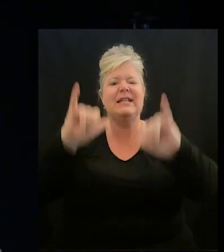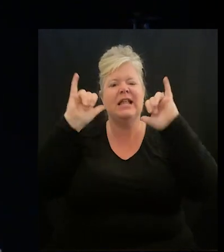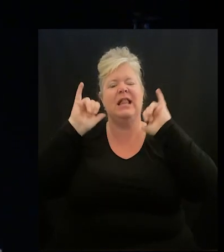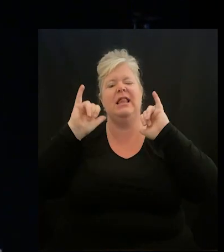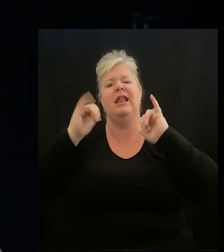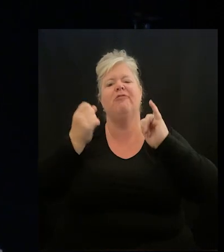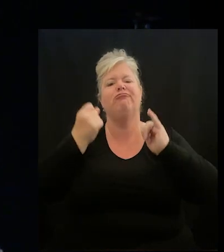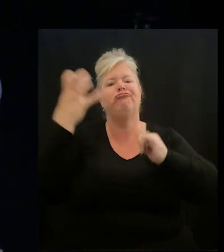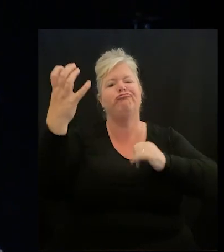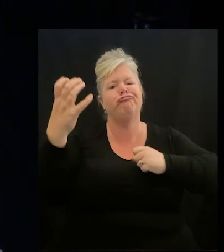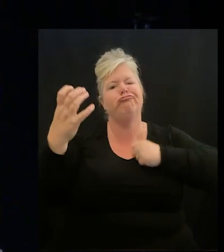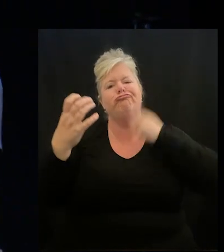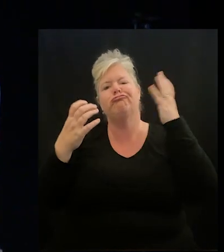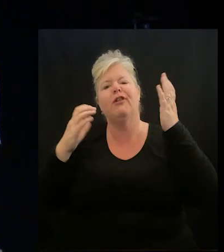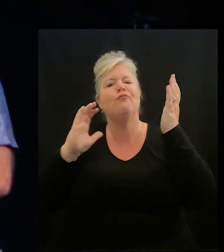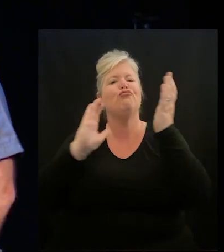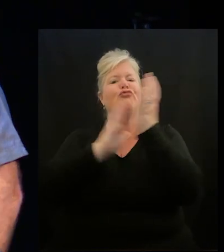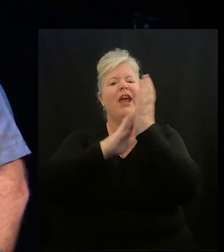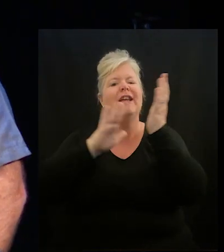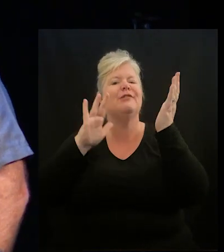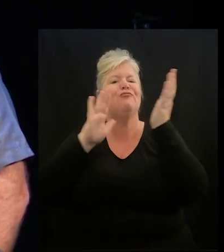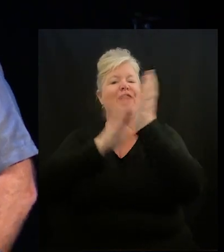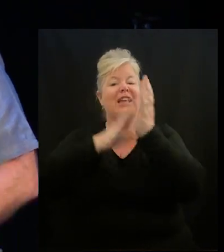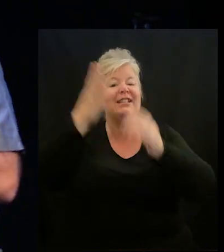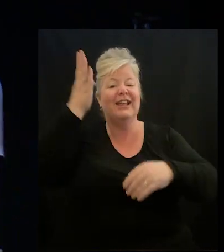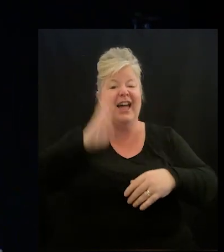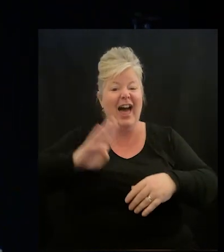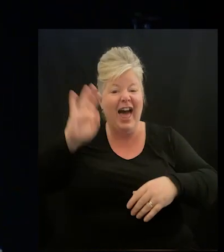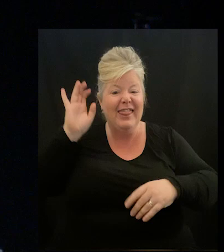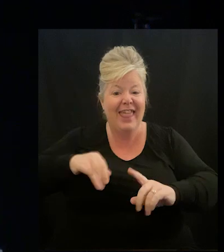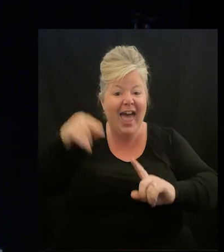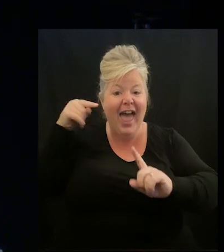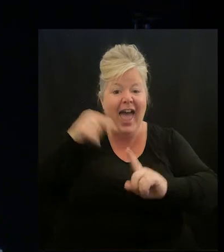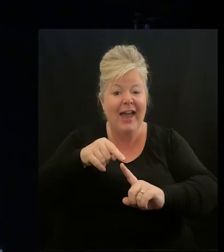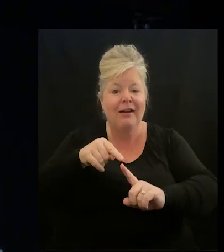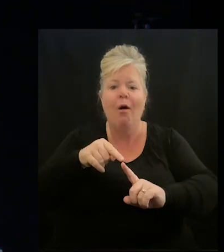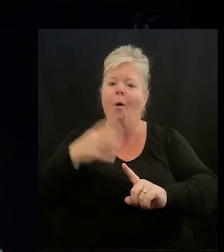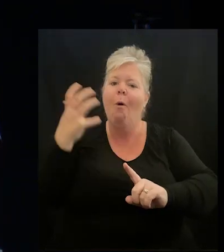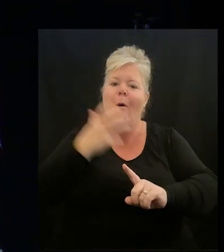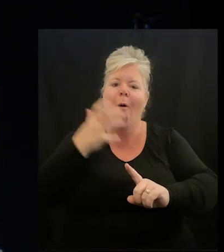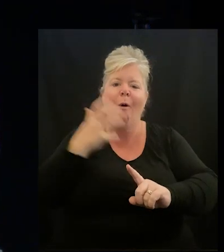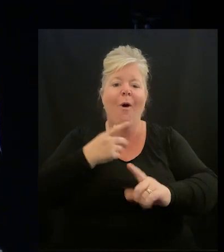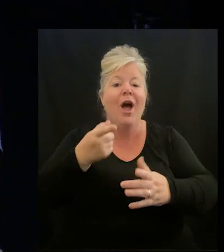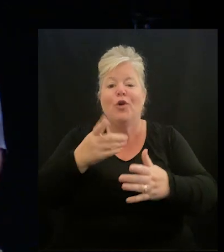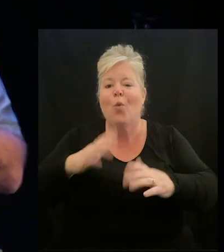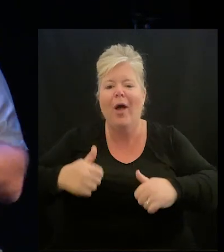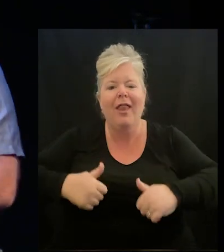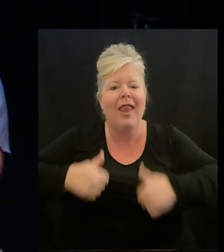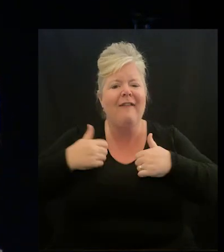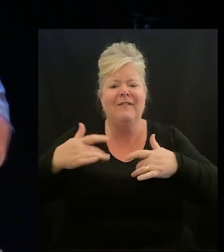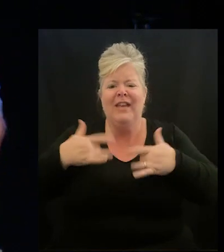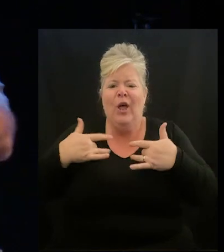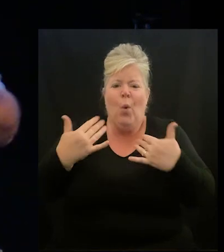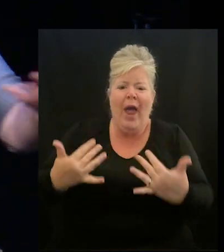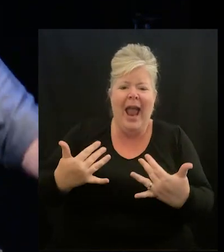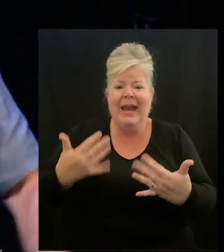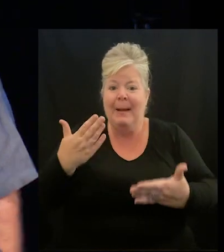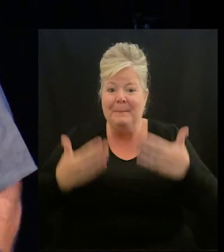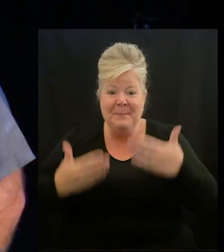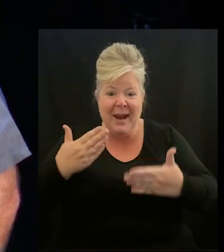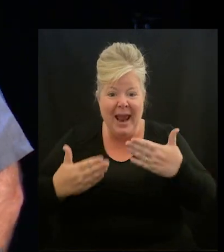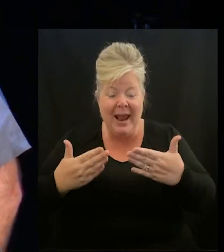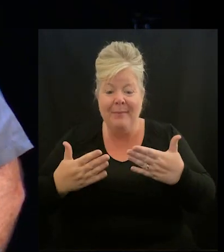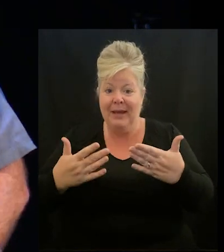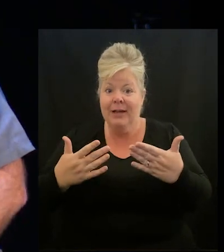And when you do lift up your praise to God, that breakthrough that you're waiting for in your life may just be locked